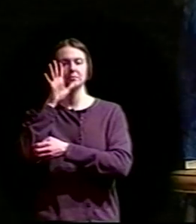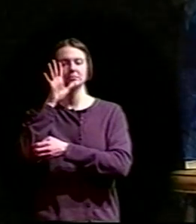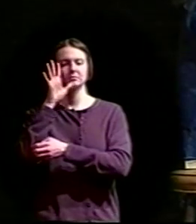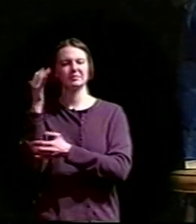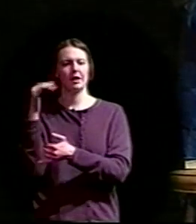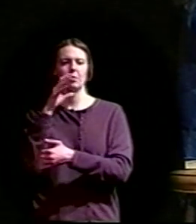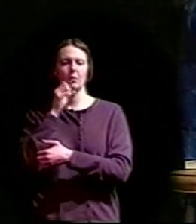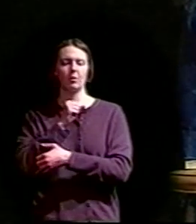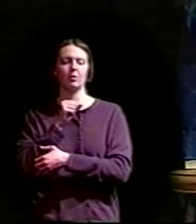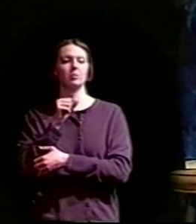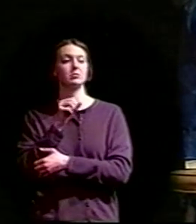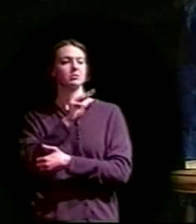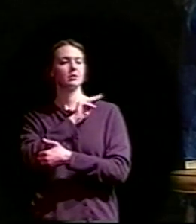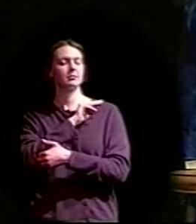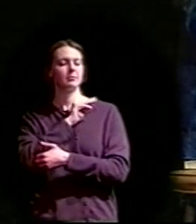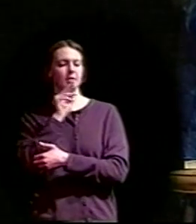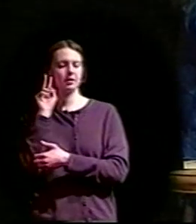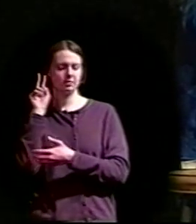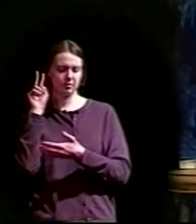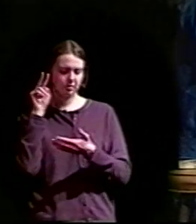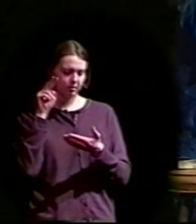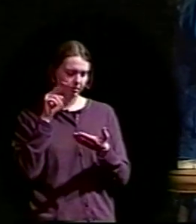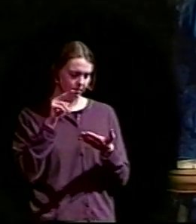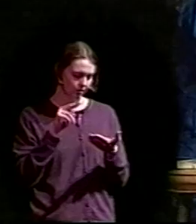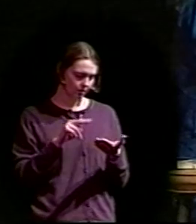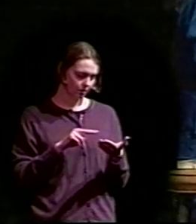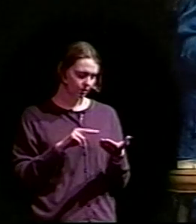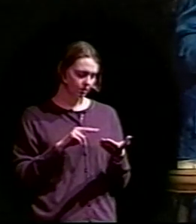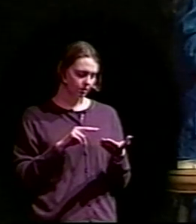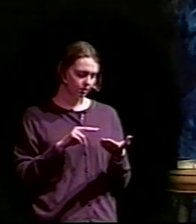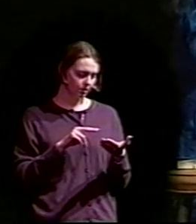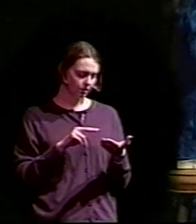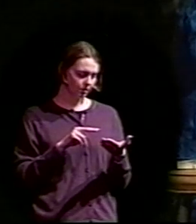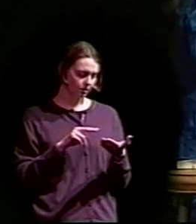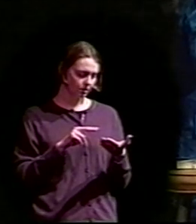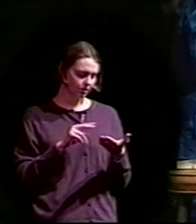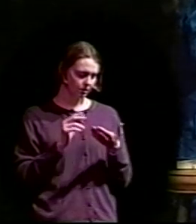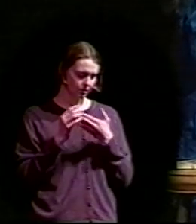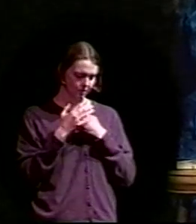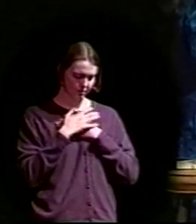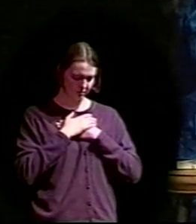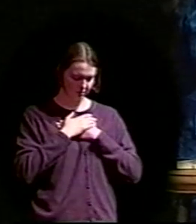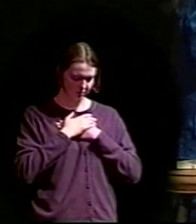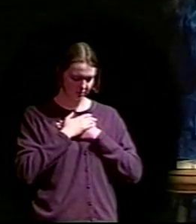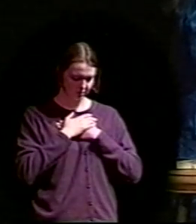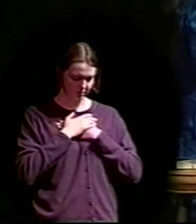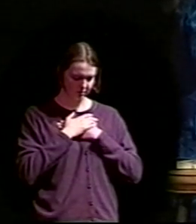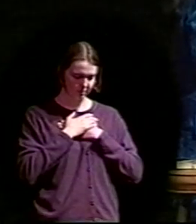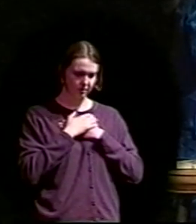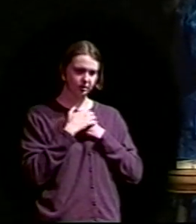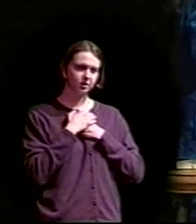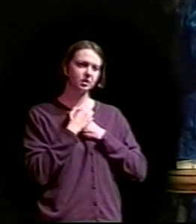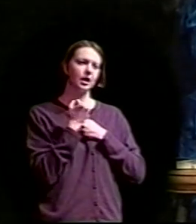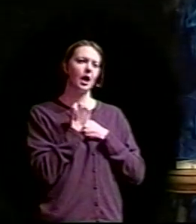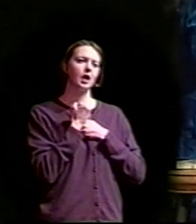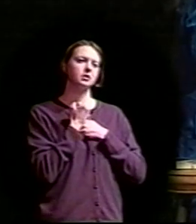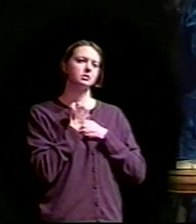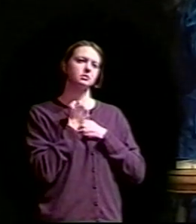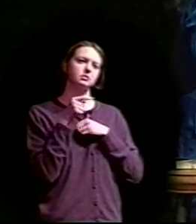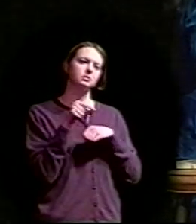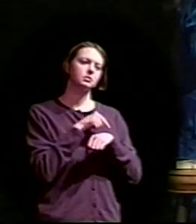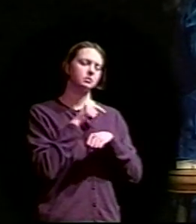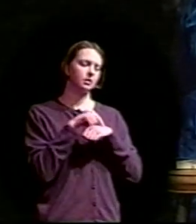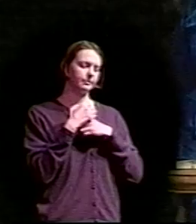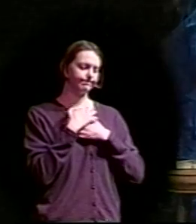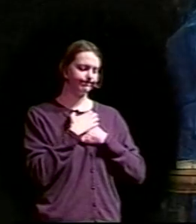Minnie looked down at them in her hand and then just held them to her chest for the longest time. And